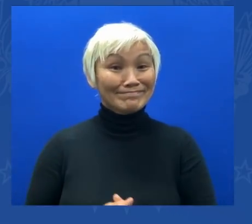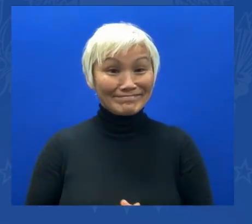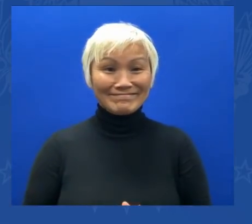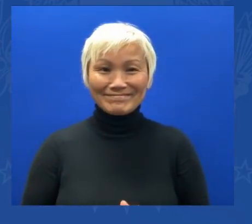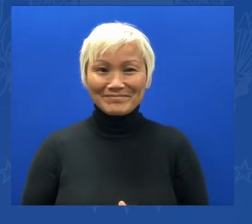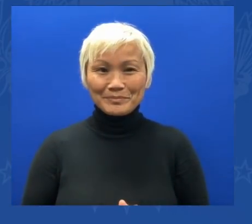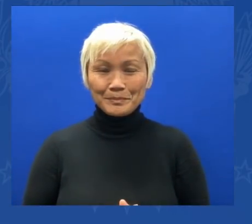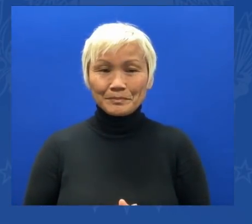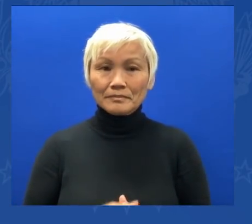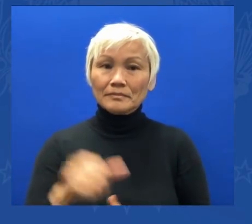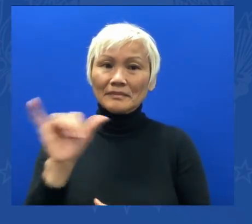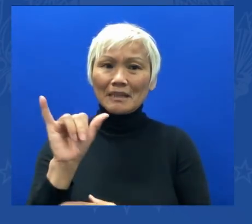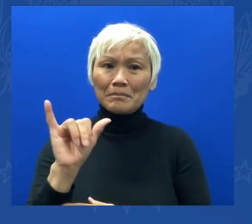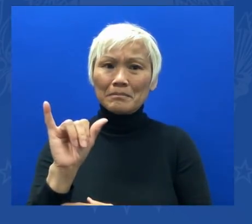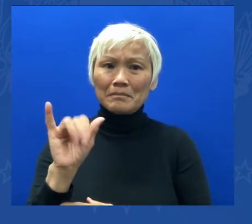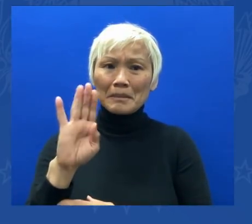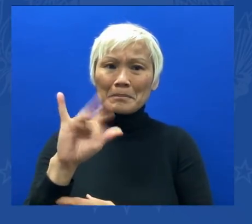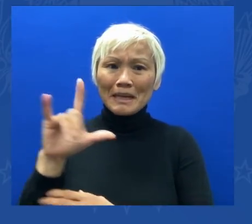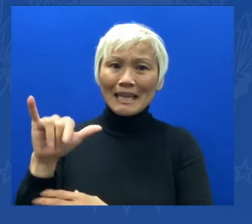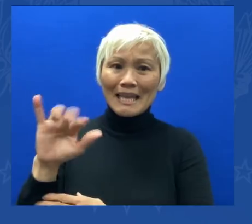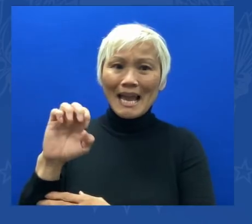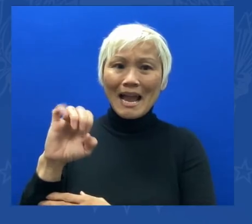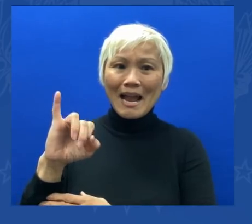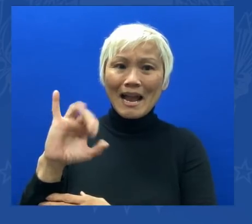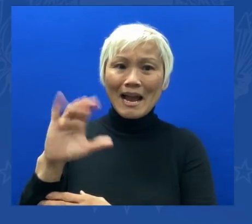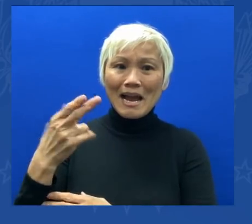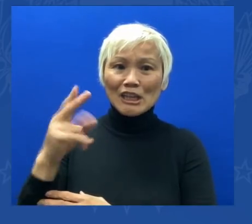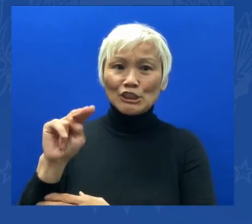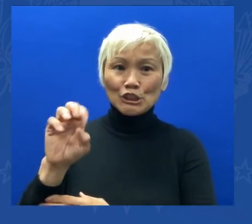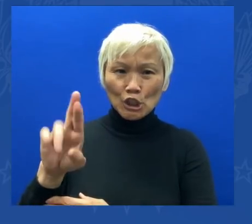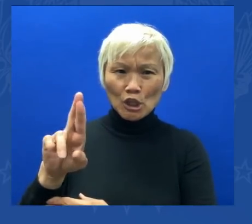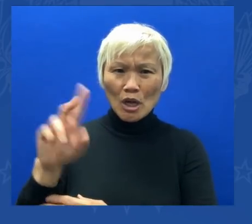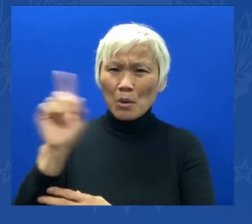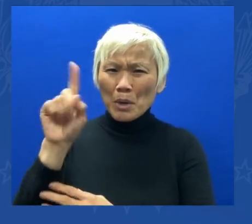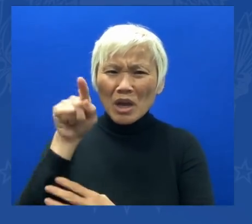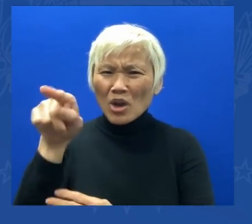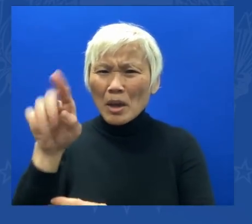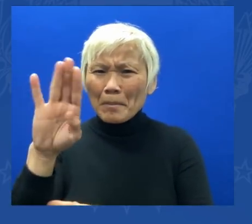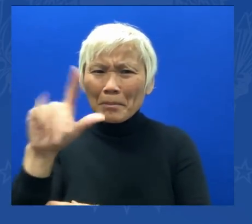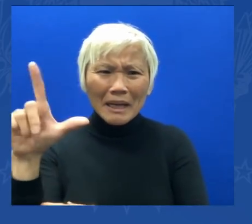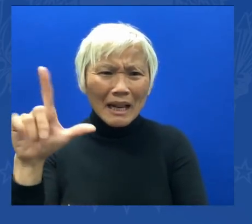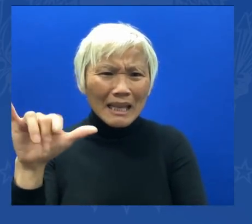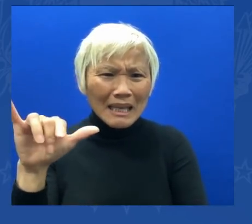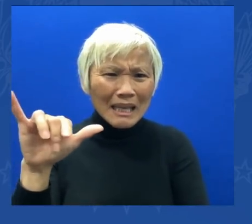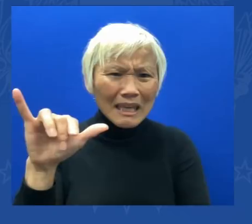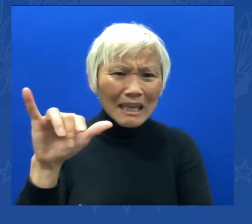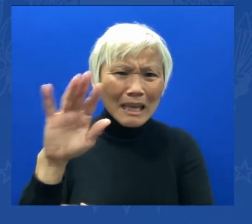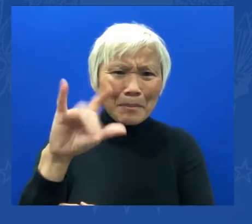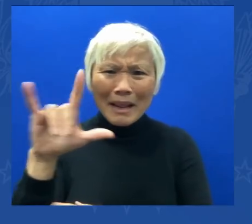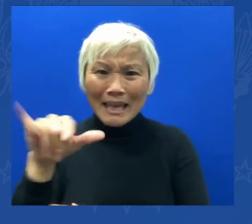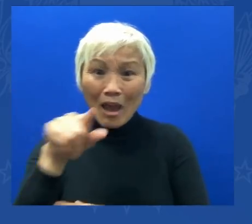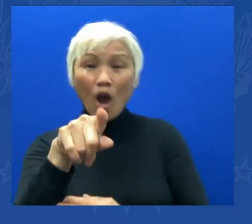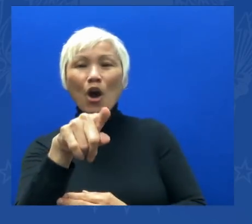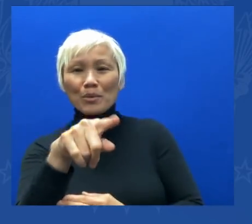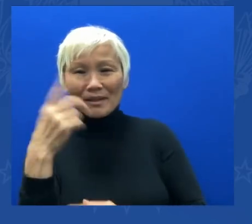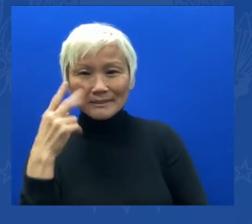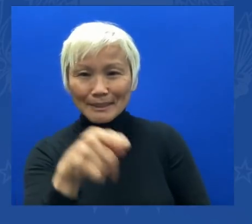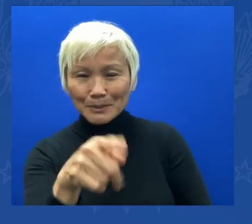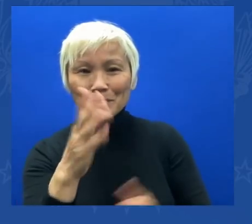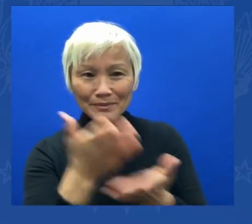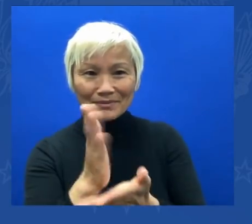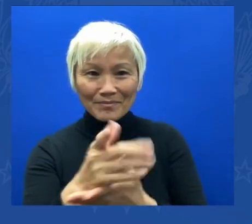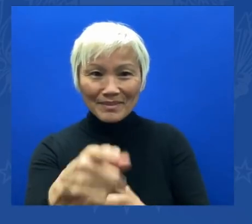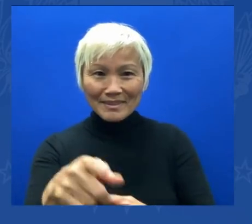Where is he? Well, Billy, You're famous for interviewing